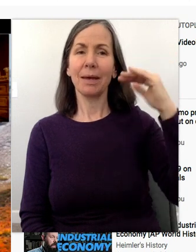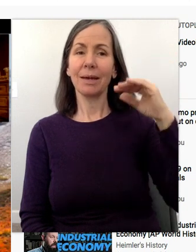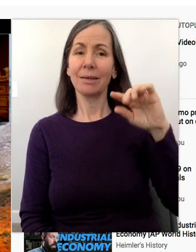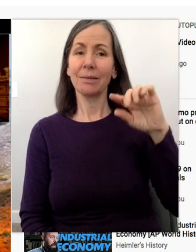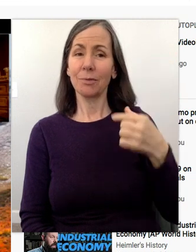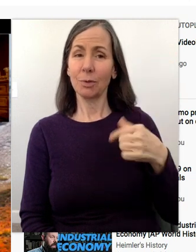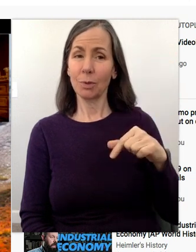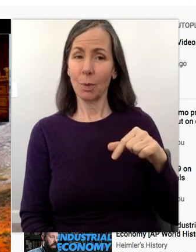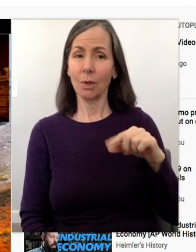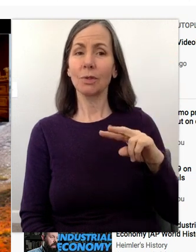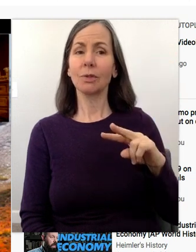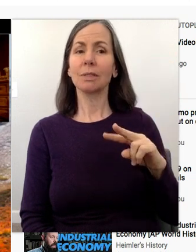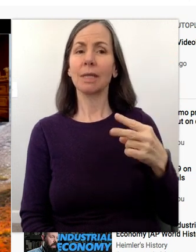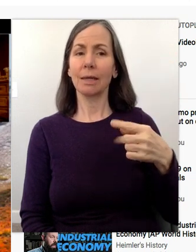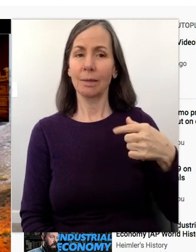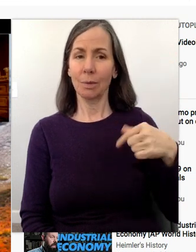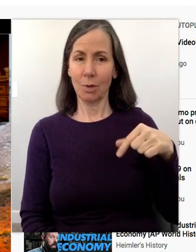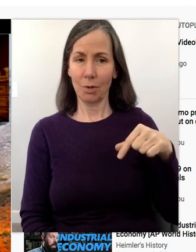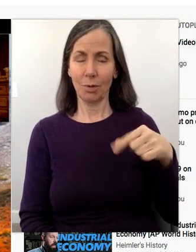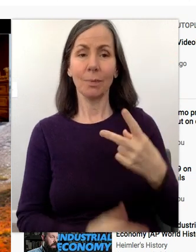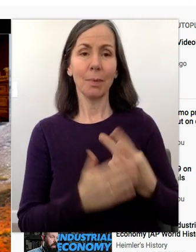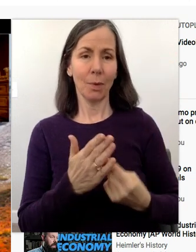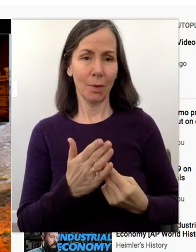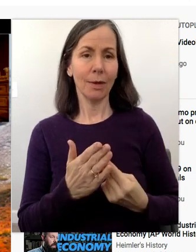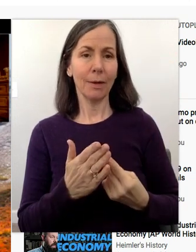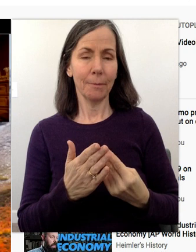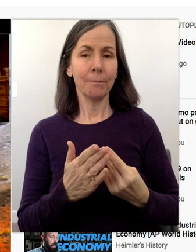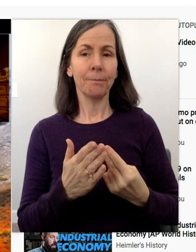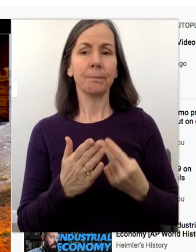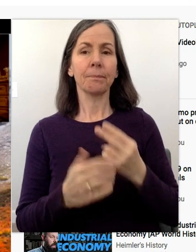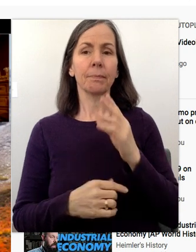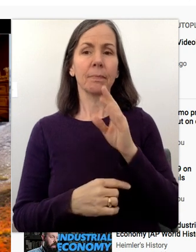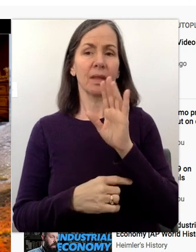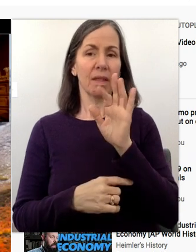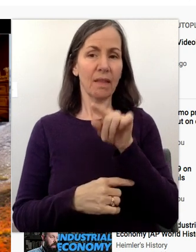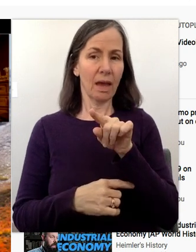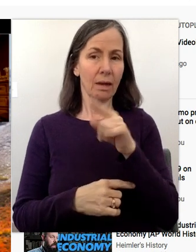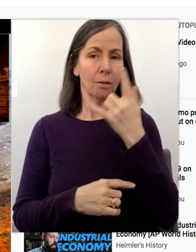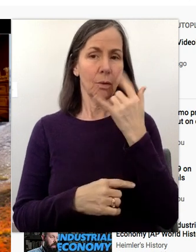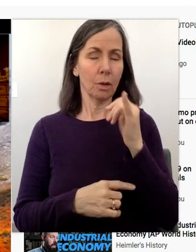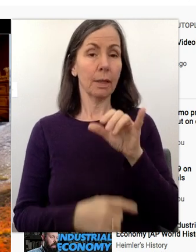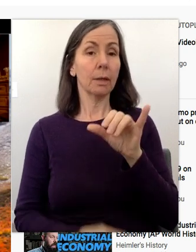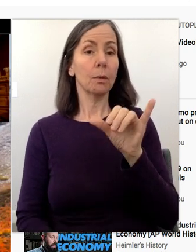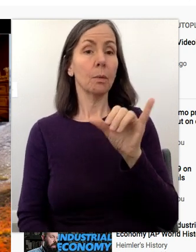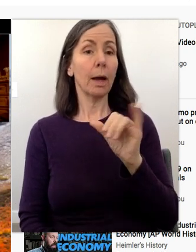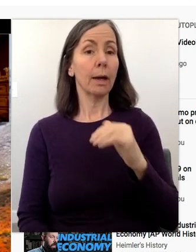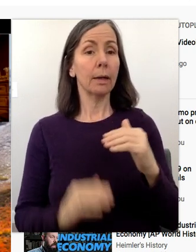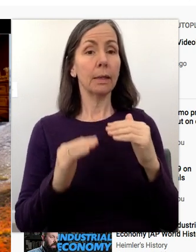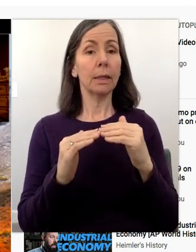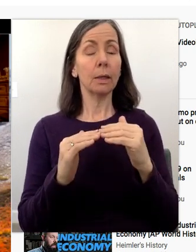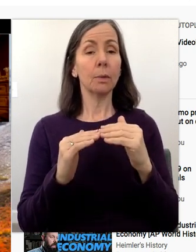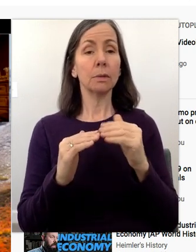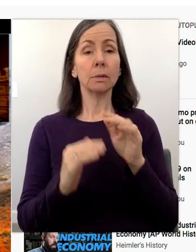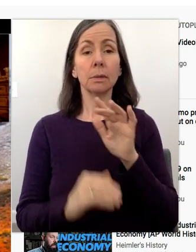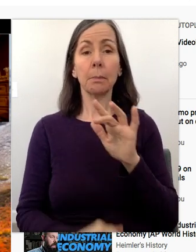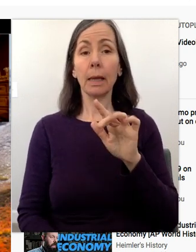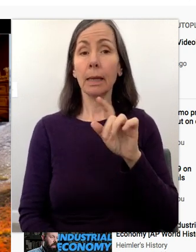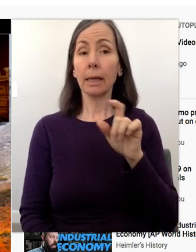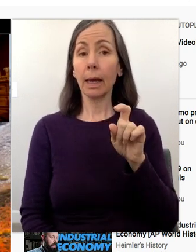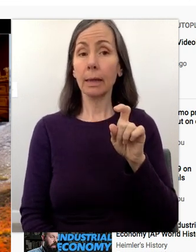also quarter 2. And they took this form, y equals x plus .